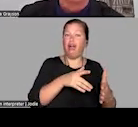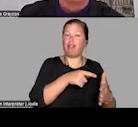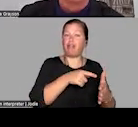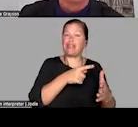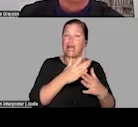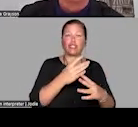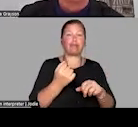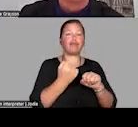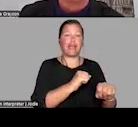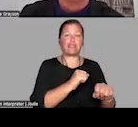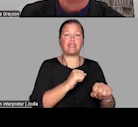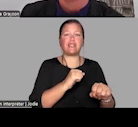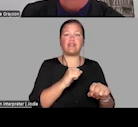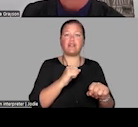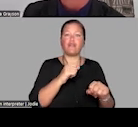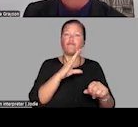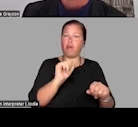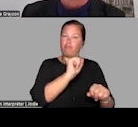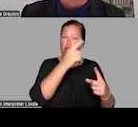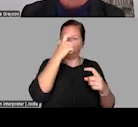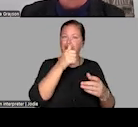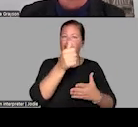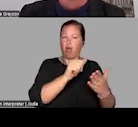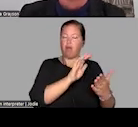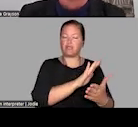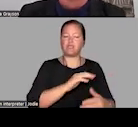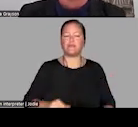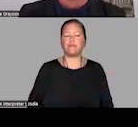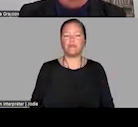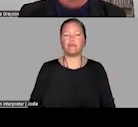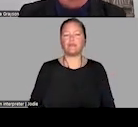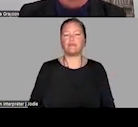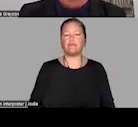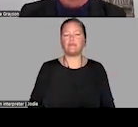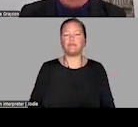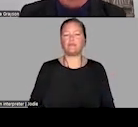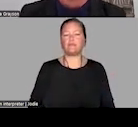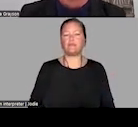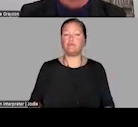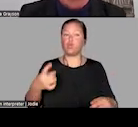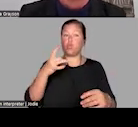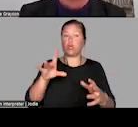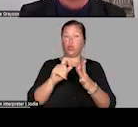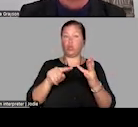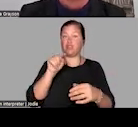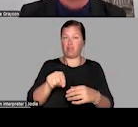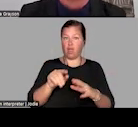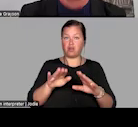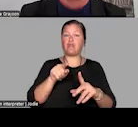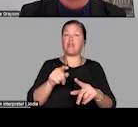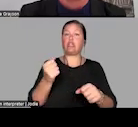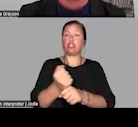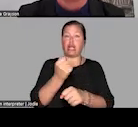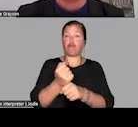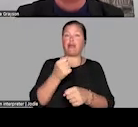to some of the creative artists. Once we do that, um, then that generated